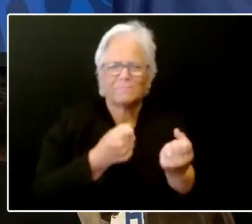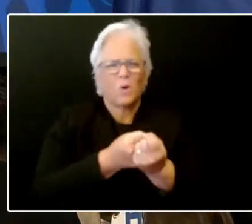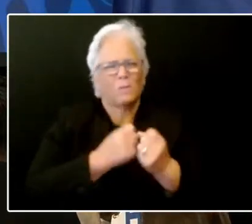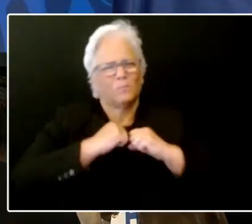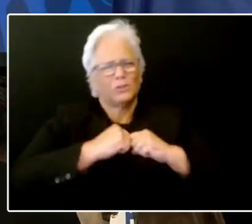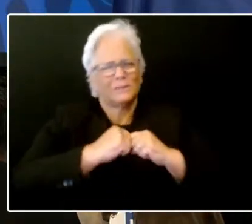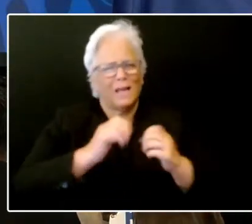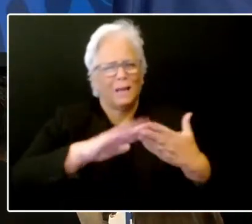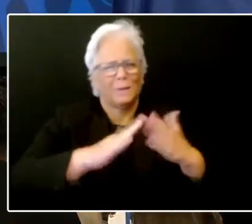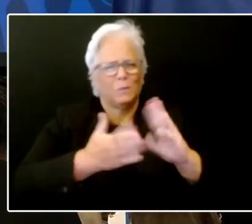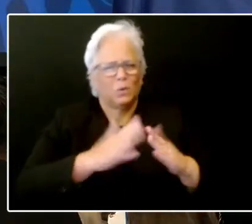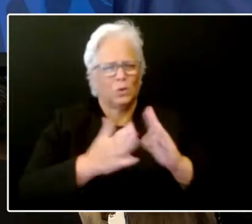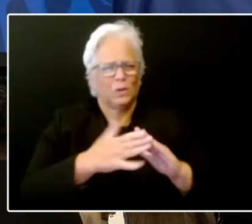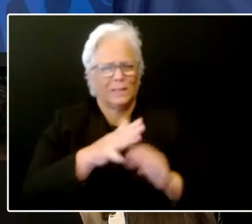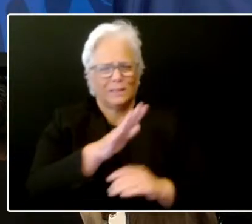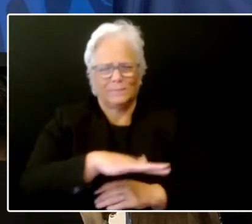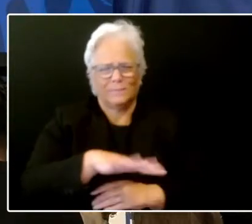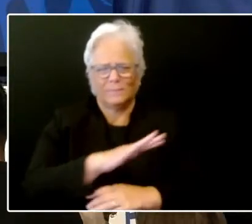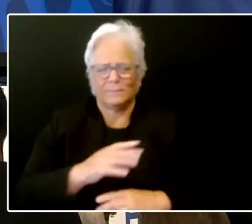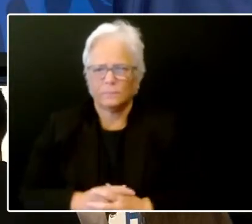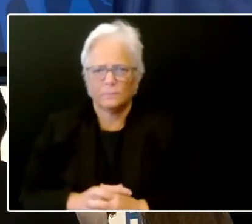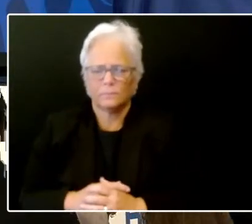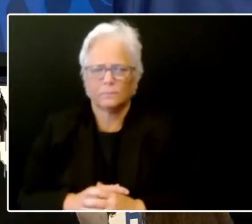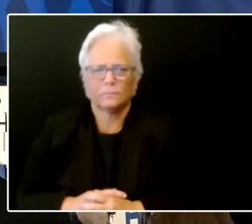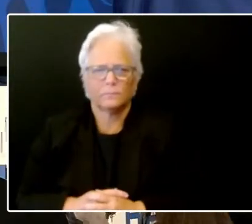is so much at stake in this moment,